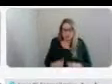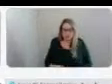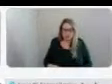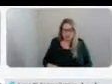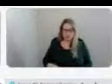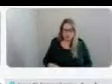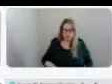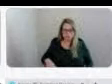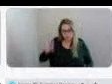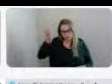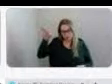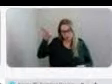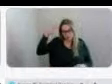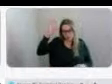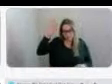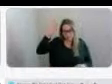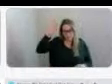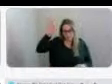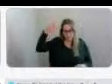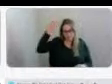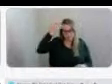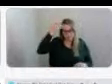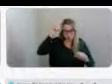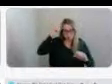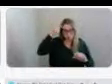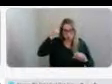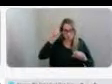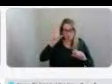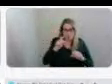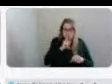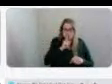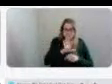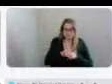the federal government has guaranteed pima county